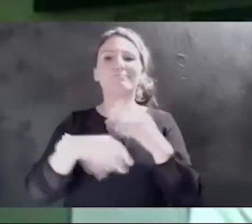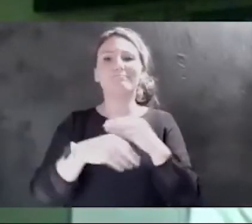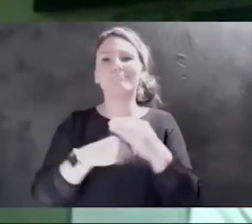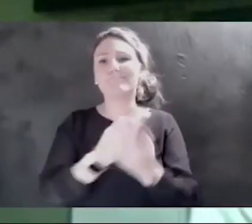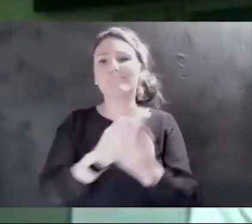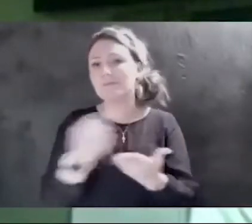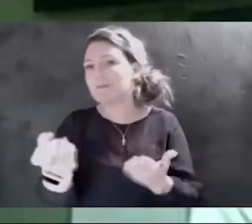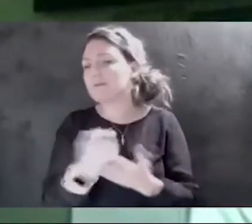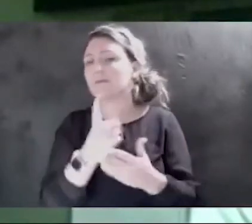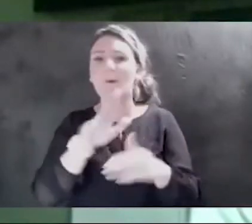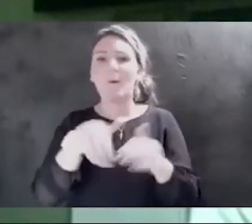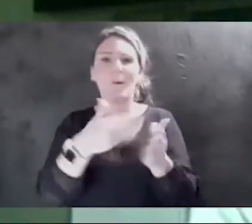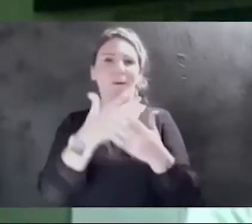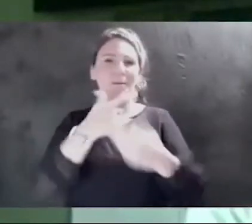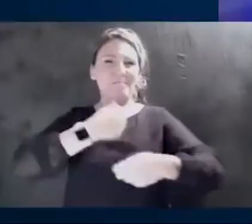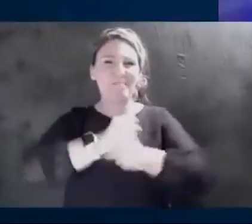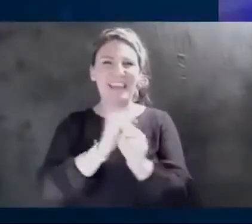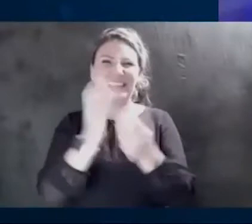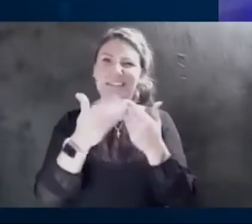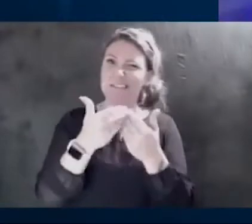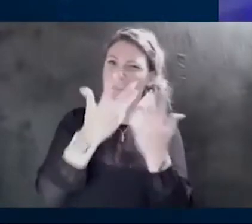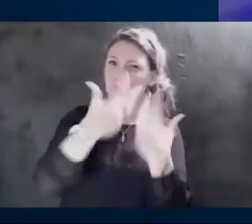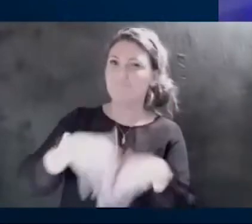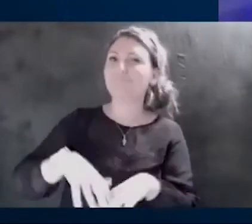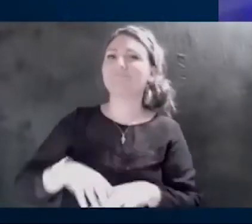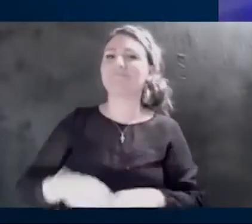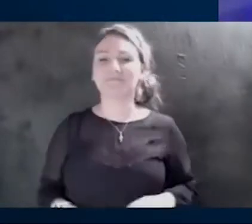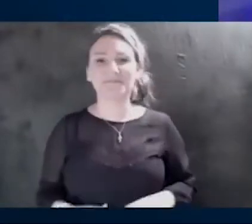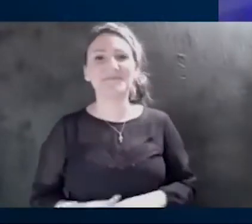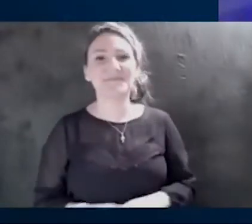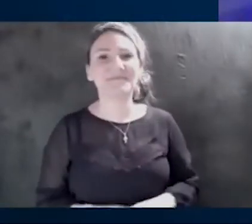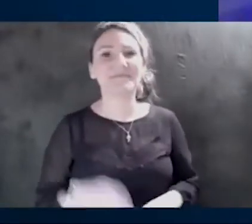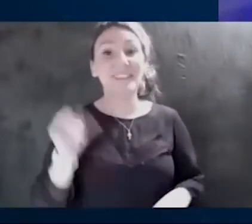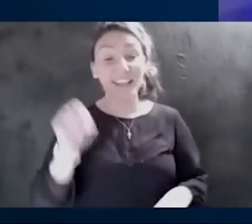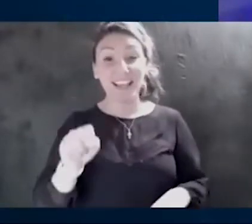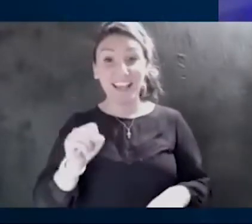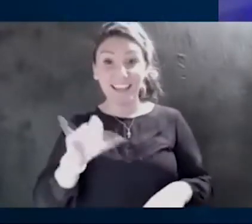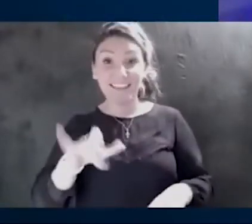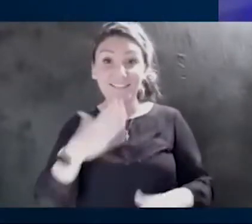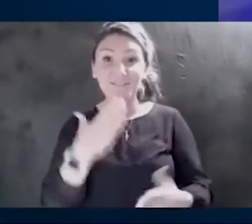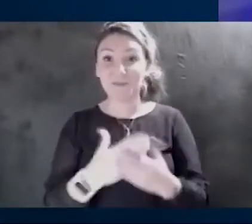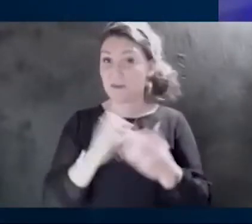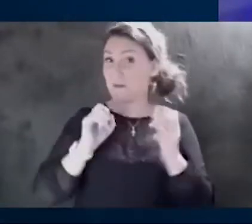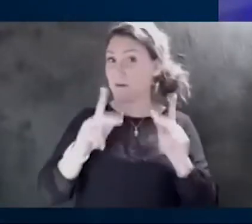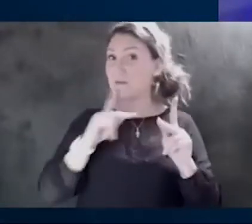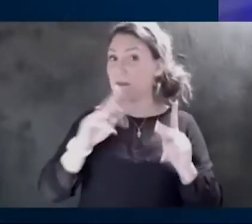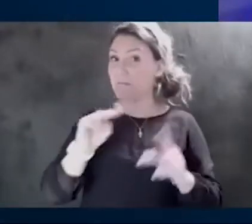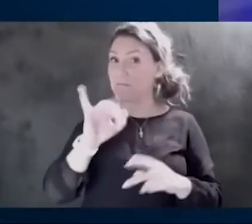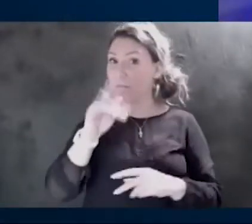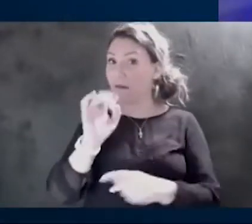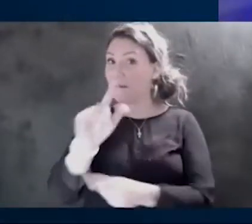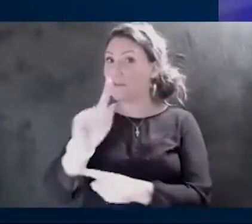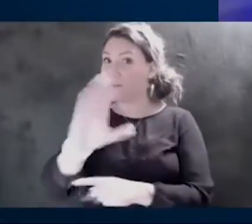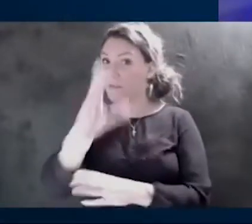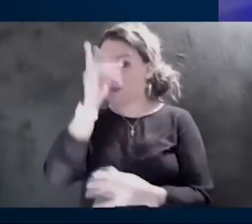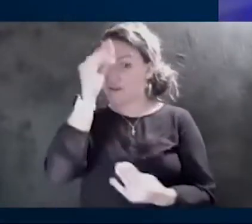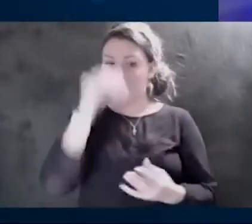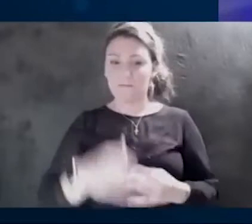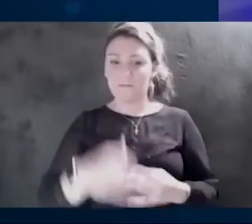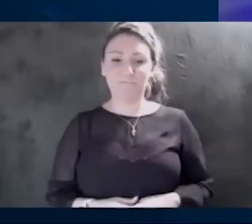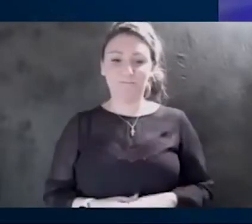that just a little bit easier. Yeah, that is so true. Okay, Michael, what are your thoughts? So